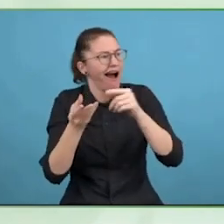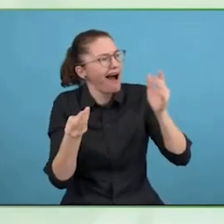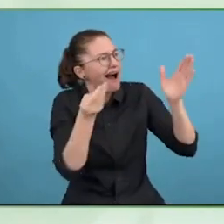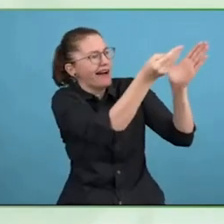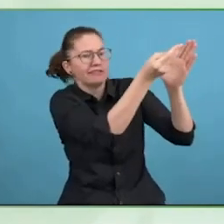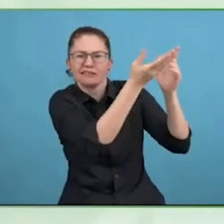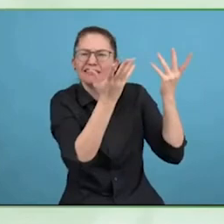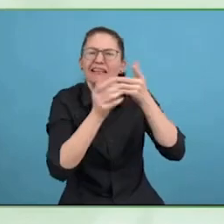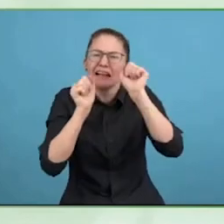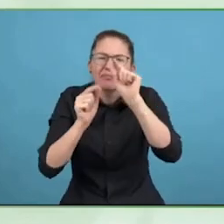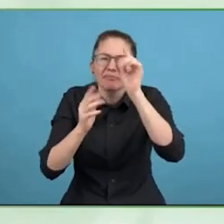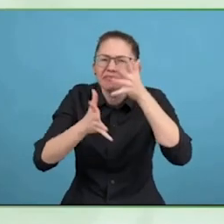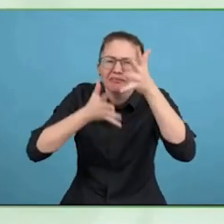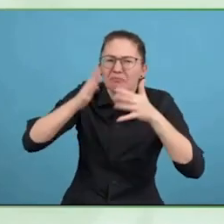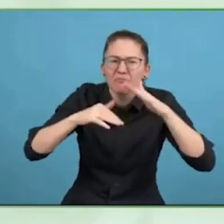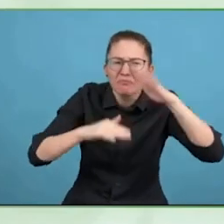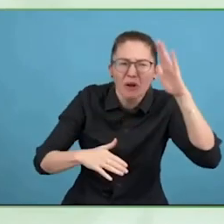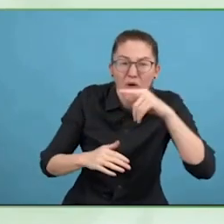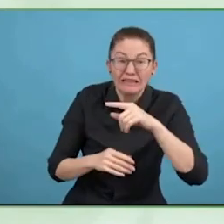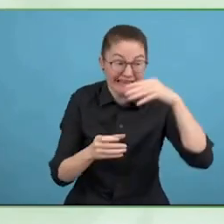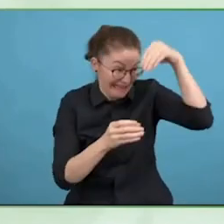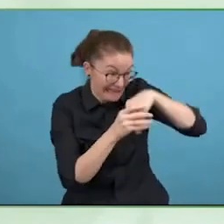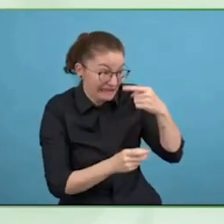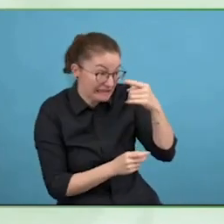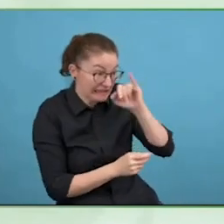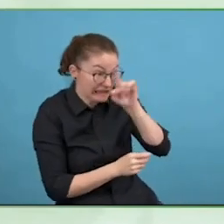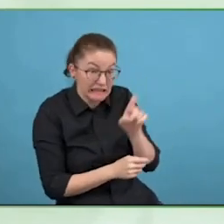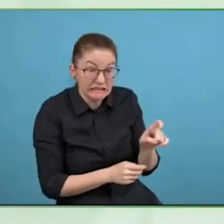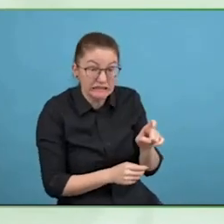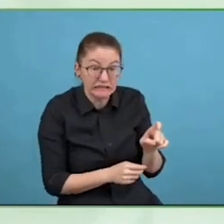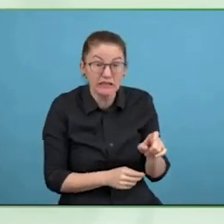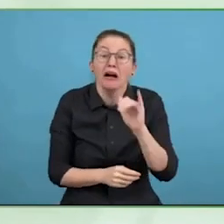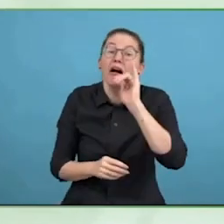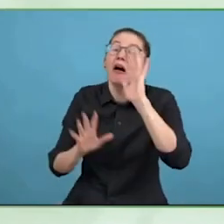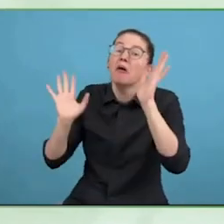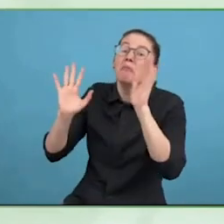you need great partners to be successful in this. And as I said,